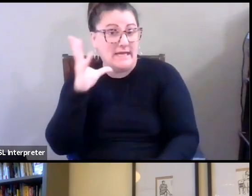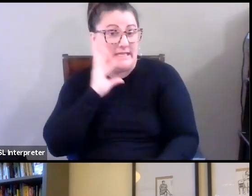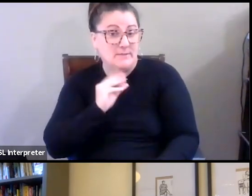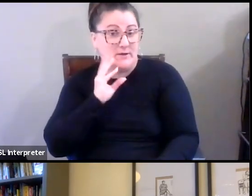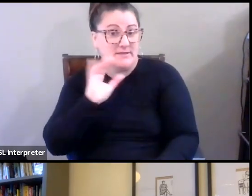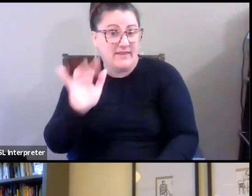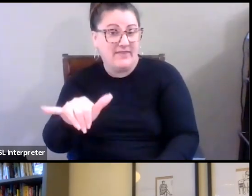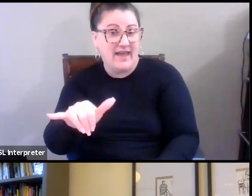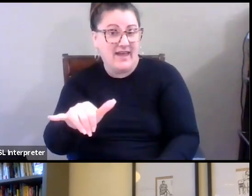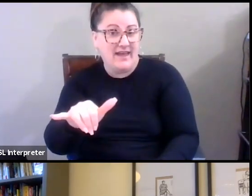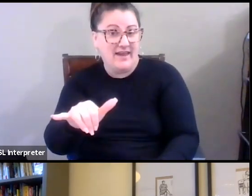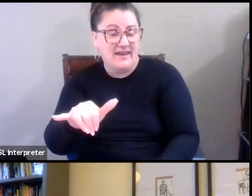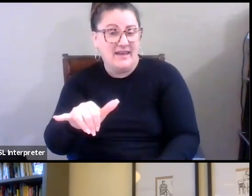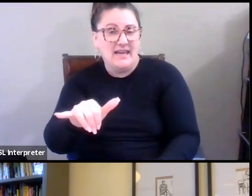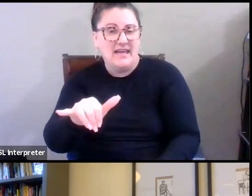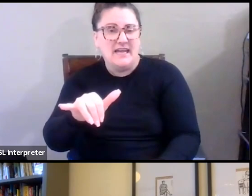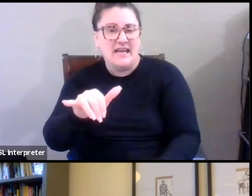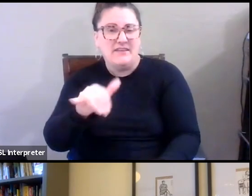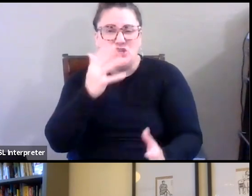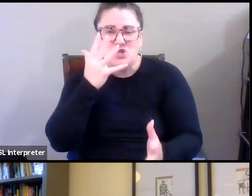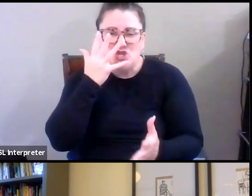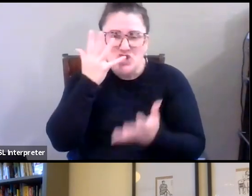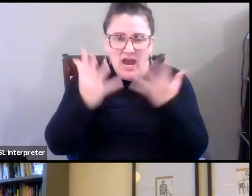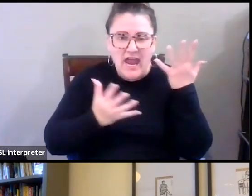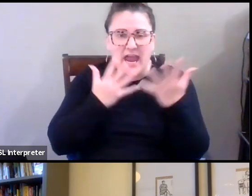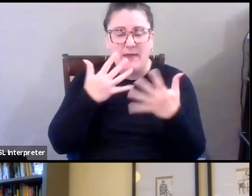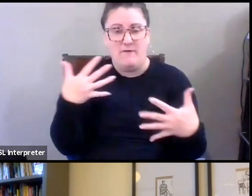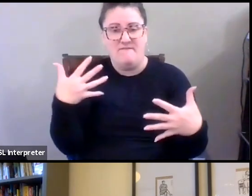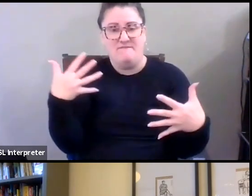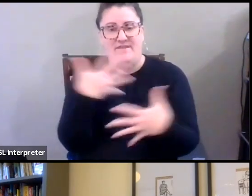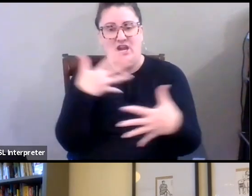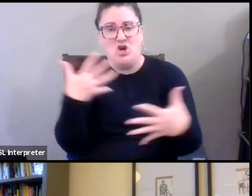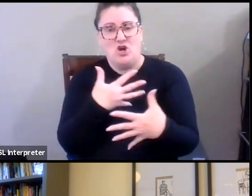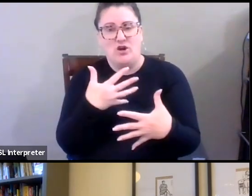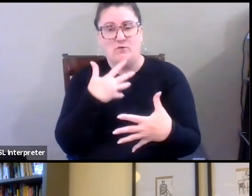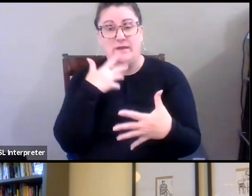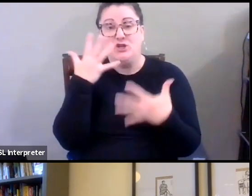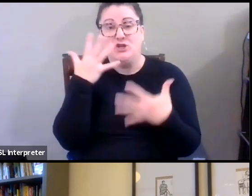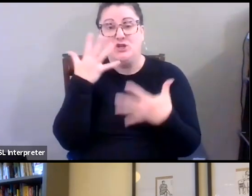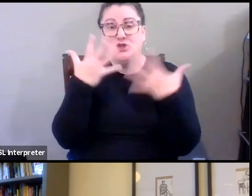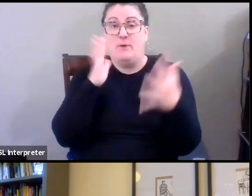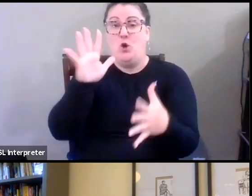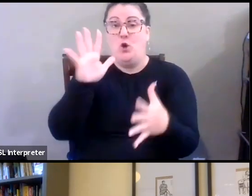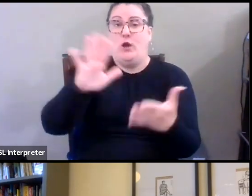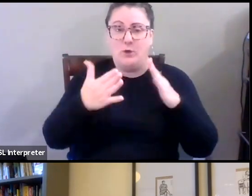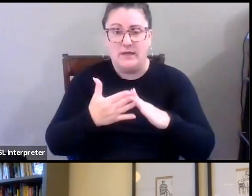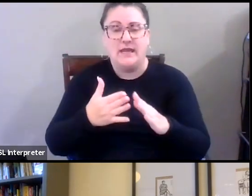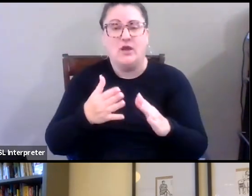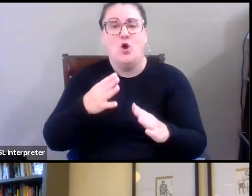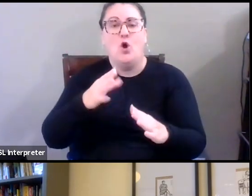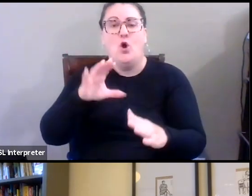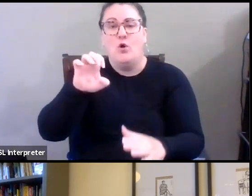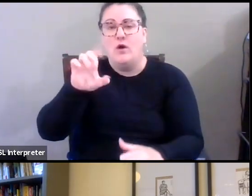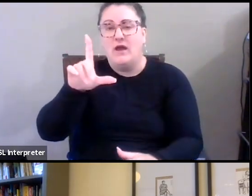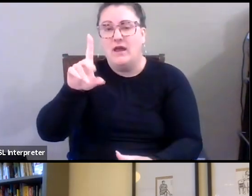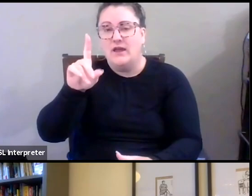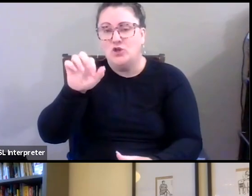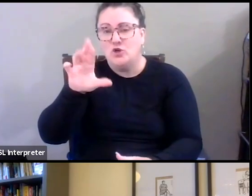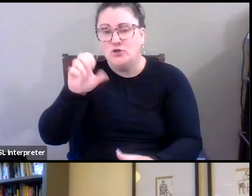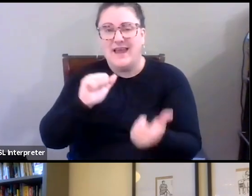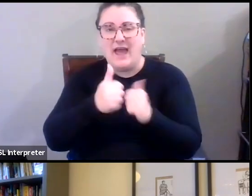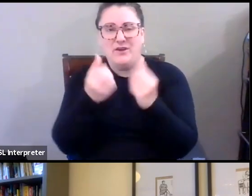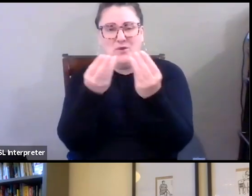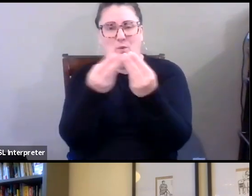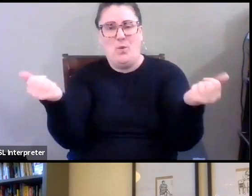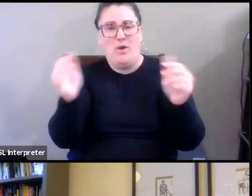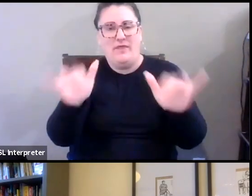of the shame the fear of shaming your community or your elders and how you get over that?